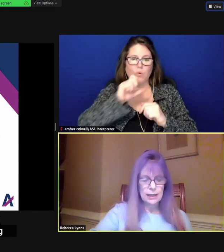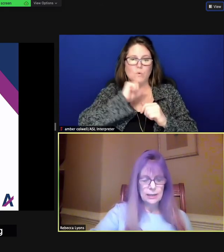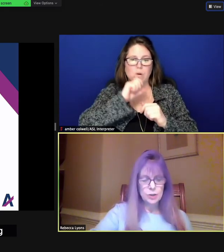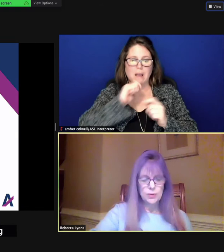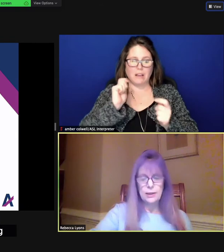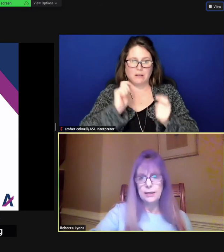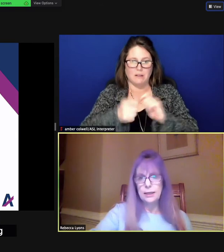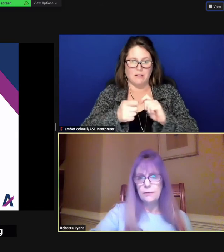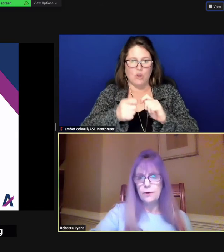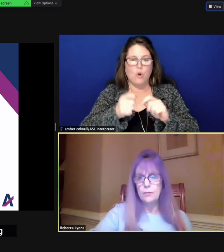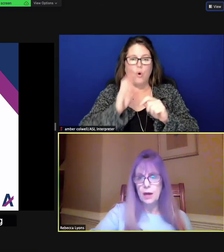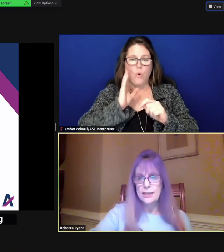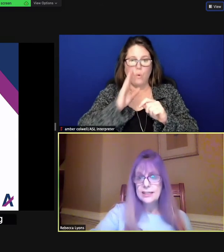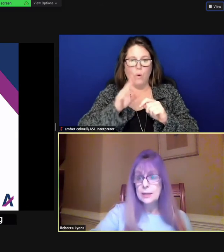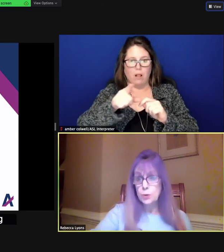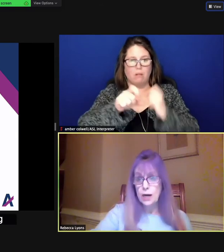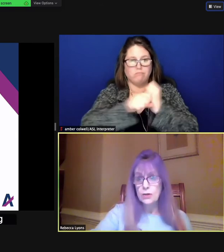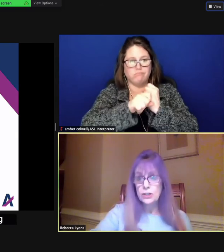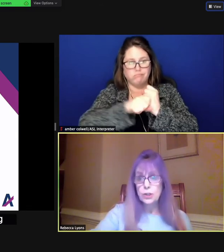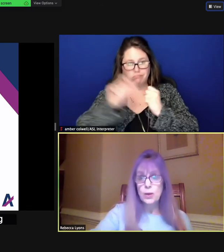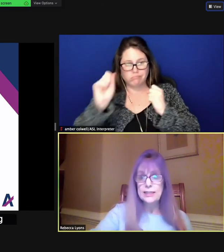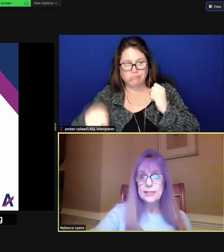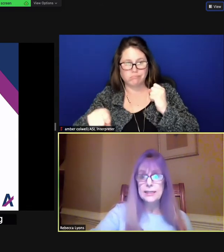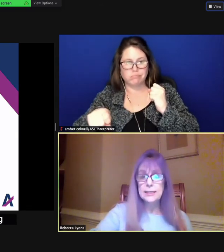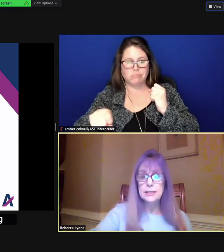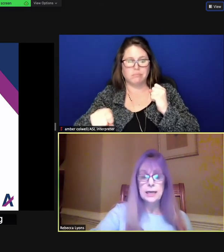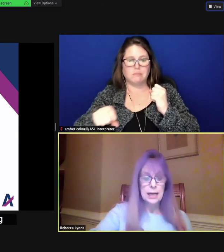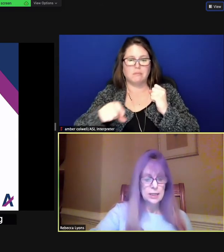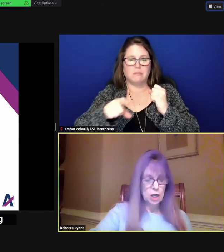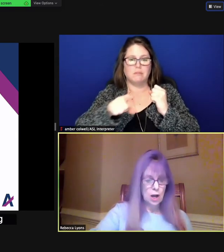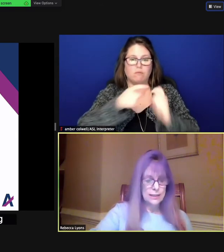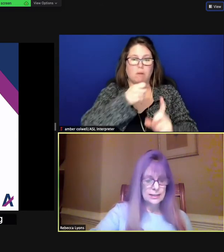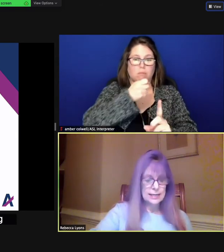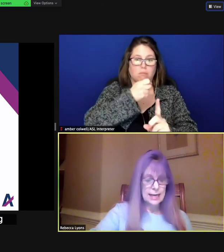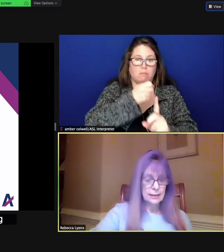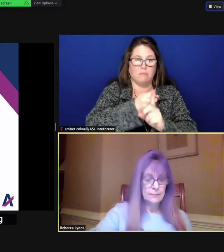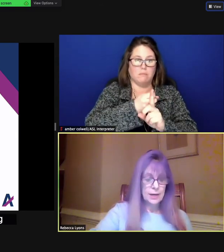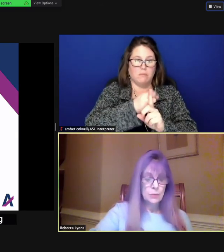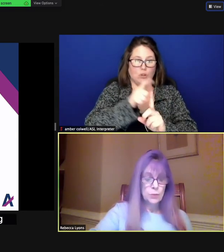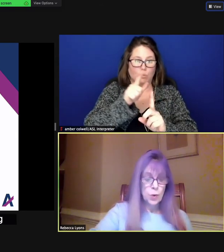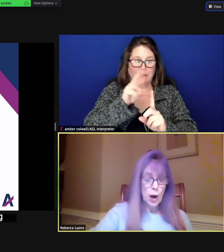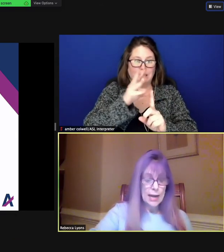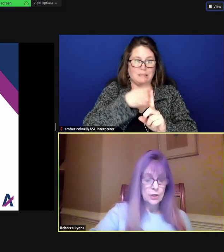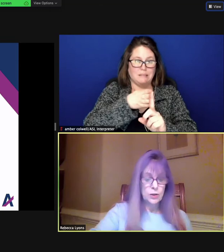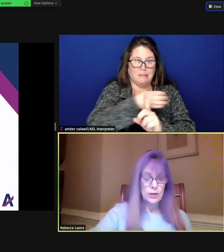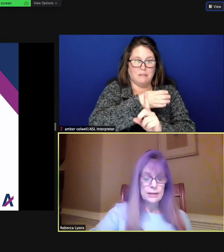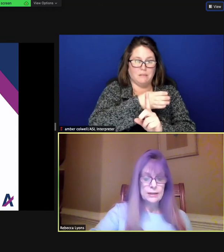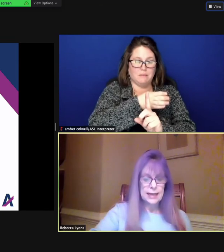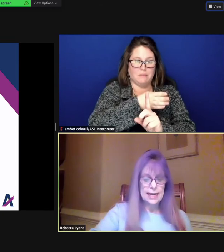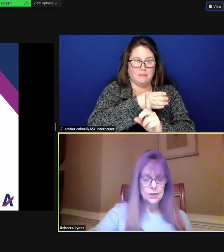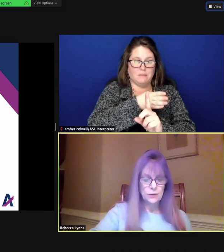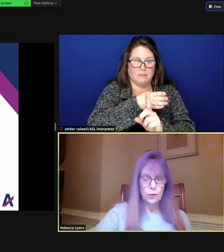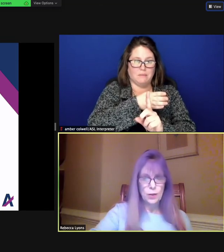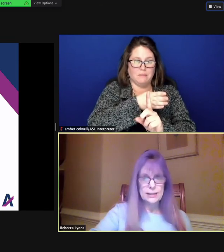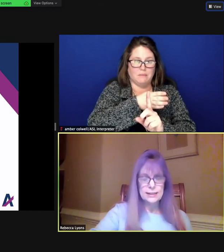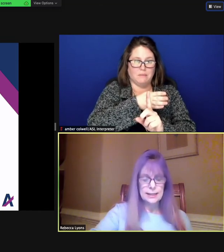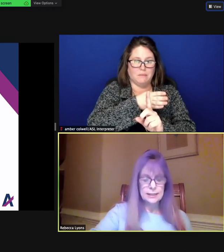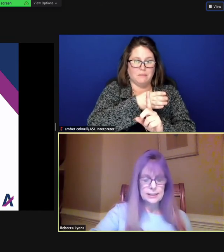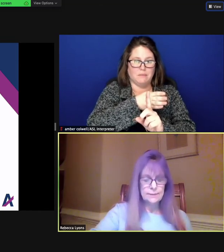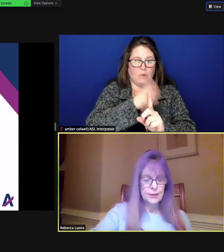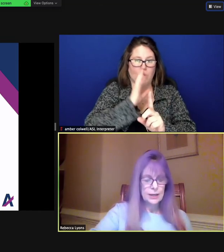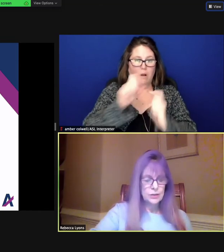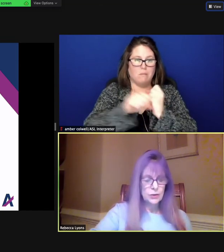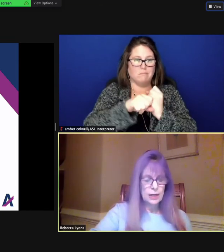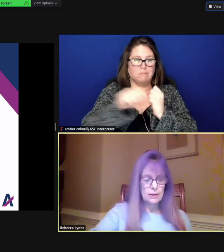ABLE eligibility from onset prior to 26 to onset prior to the age of